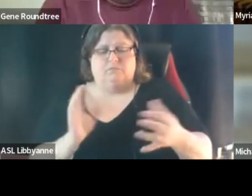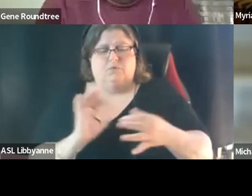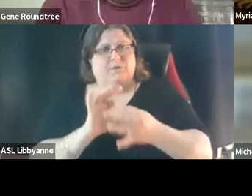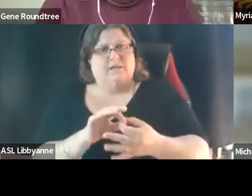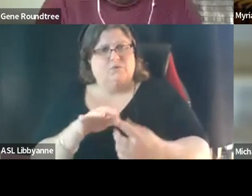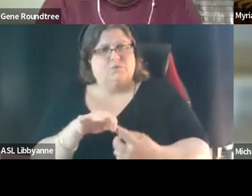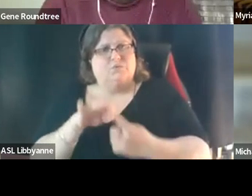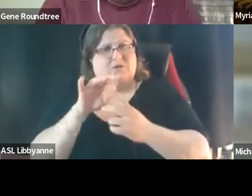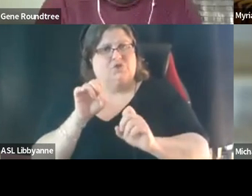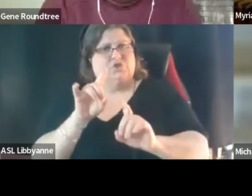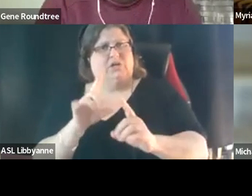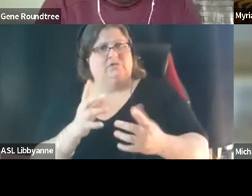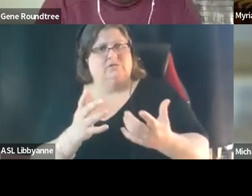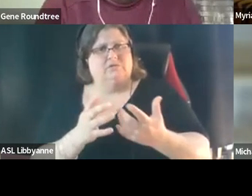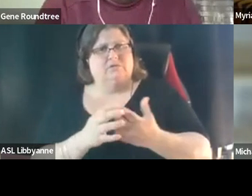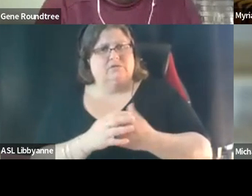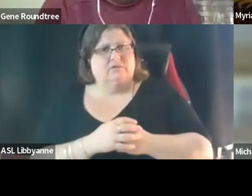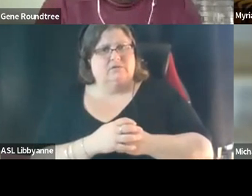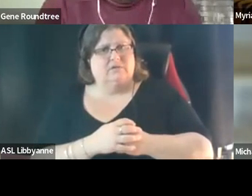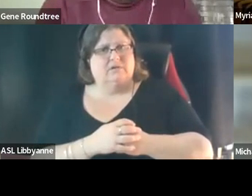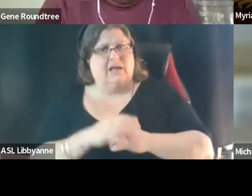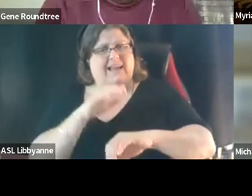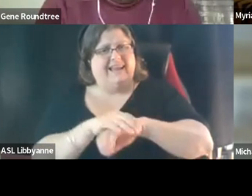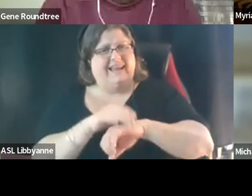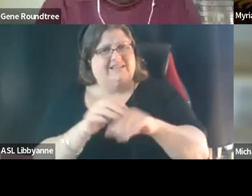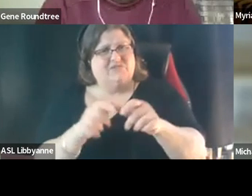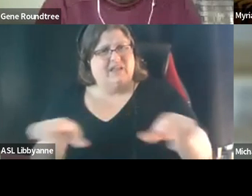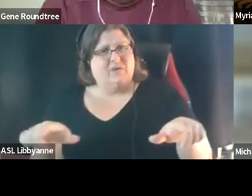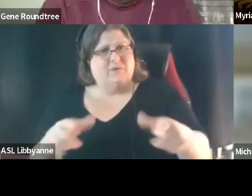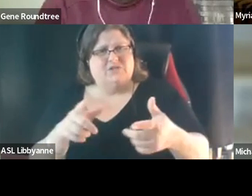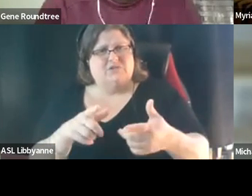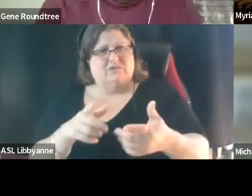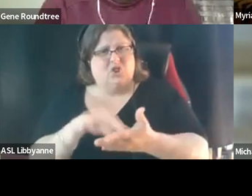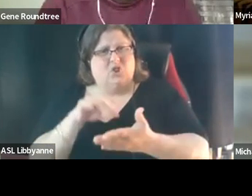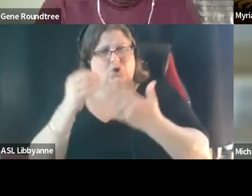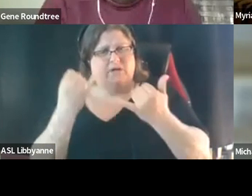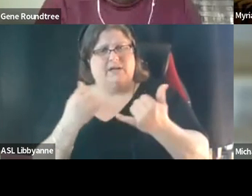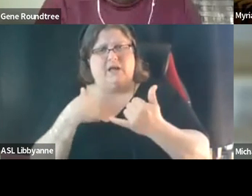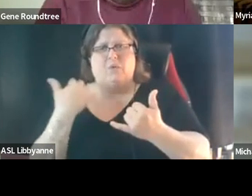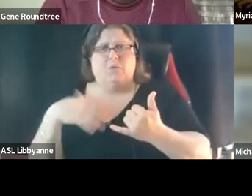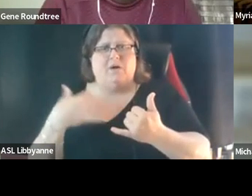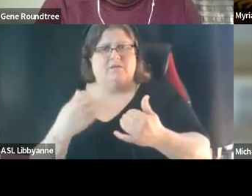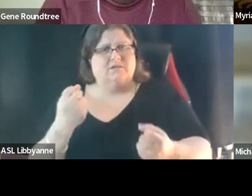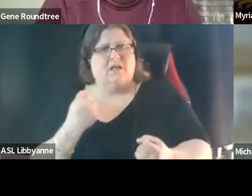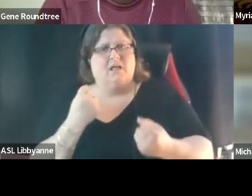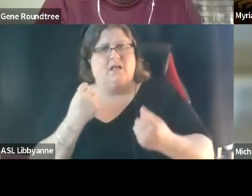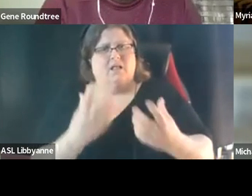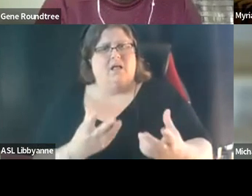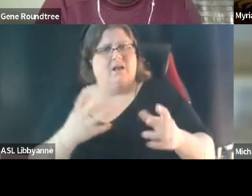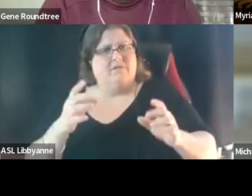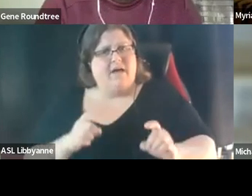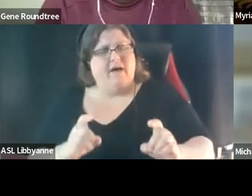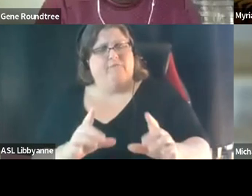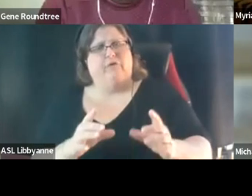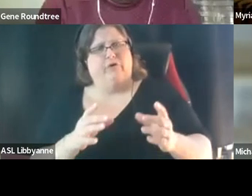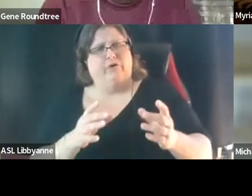special education and English language learners. There's been a lot of effort in terms